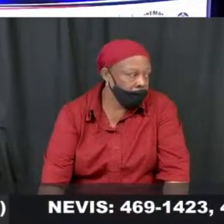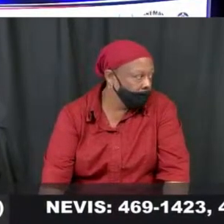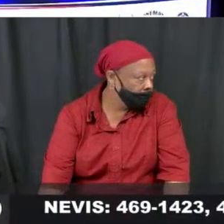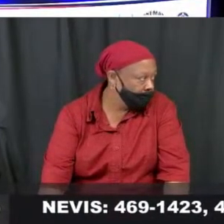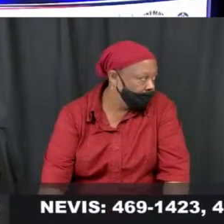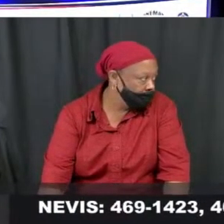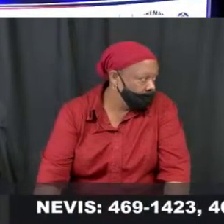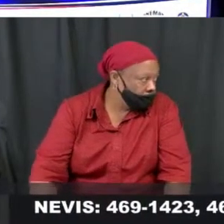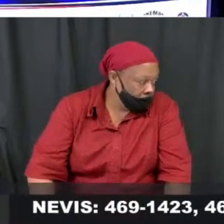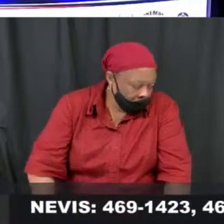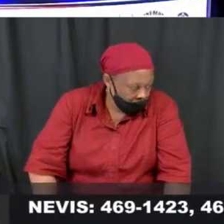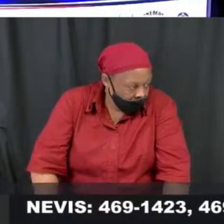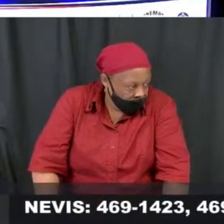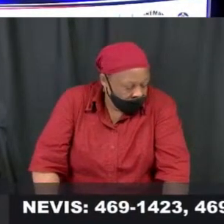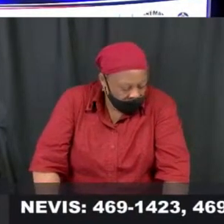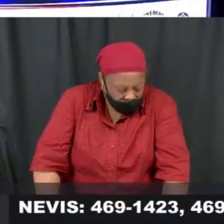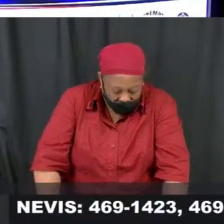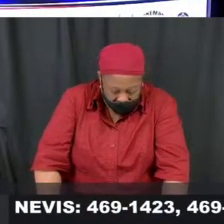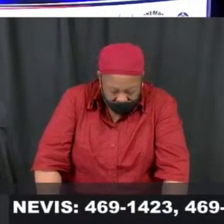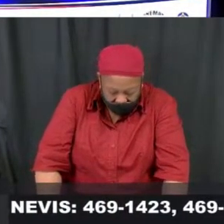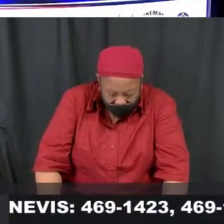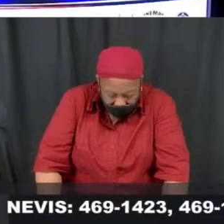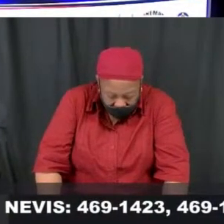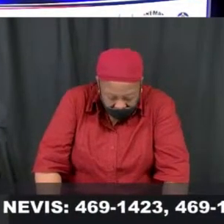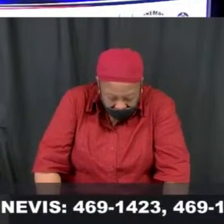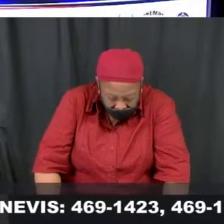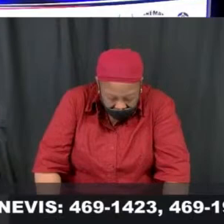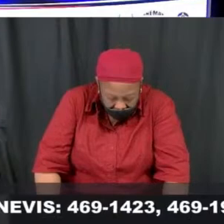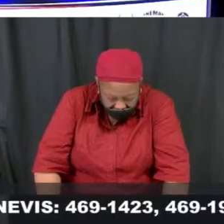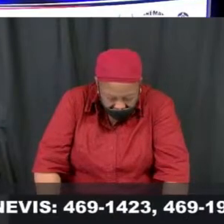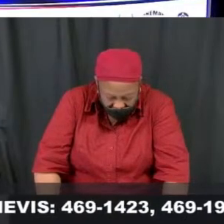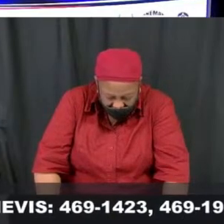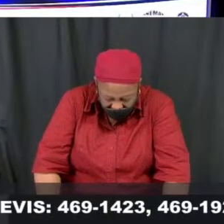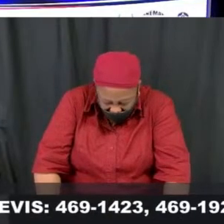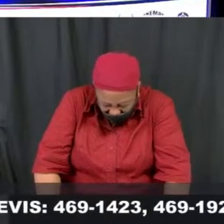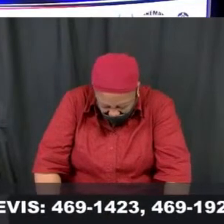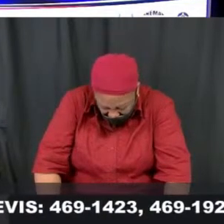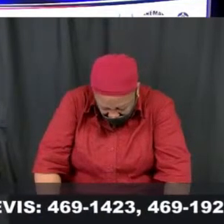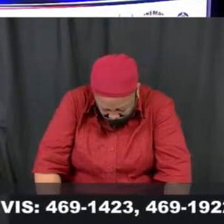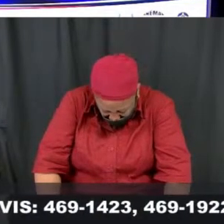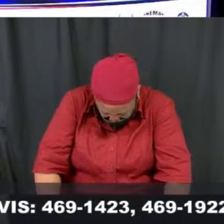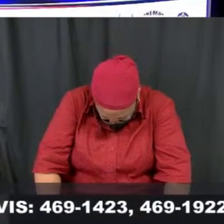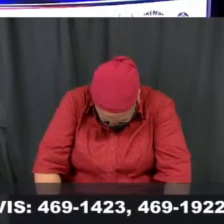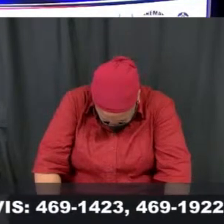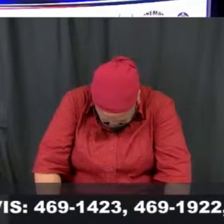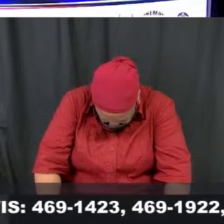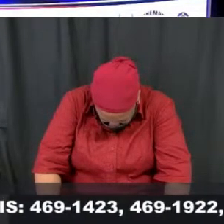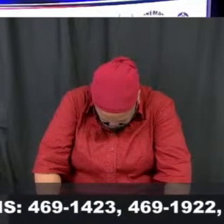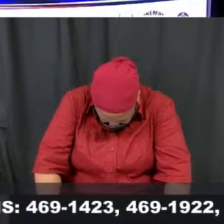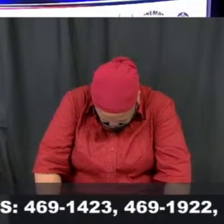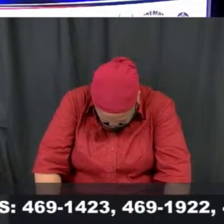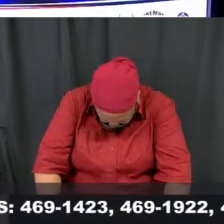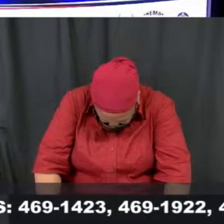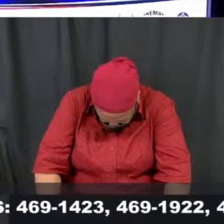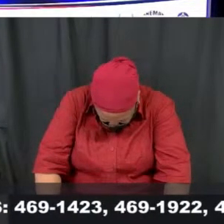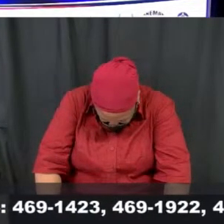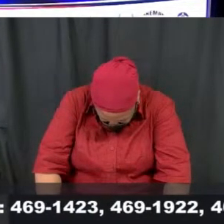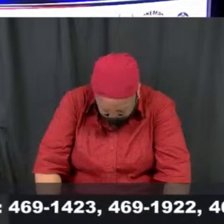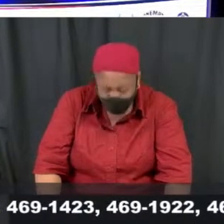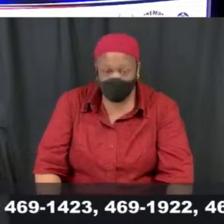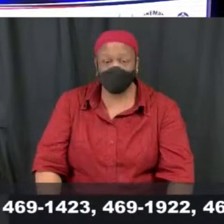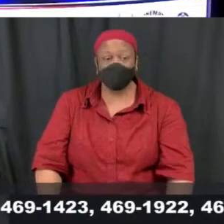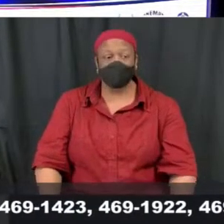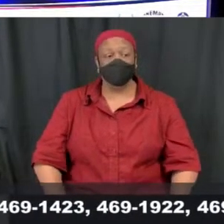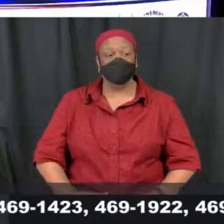Thank you very much, Mr. Samuel. That brings us to the question and answer segment of our press